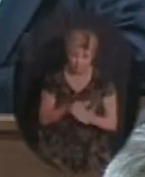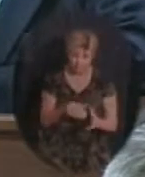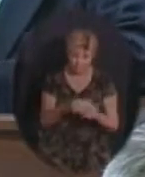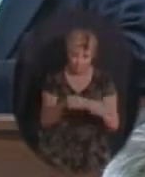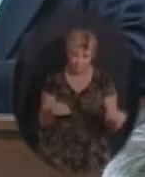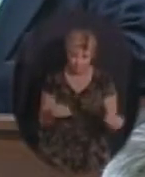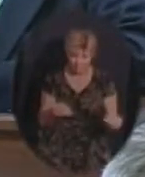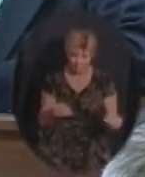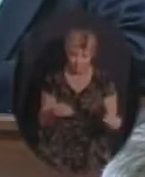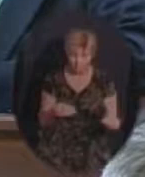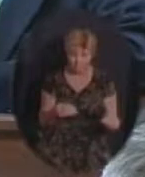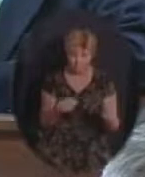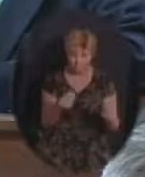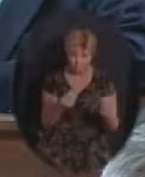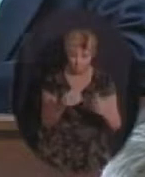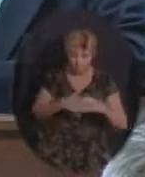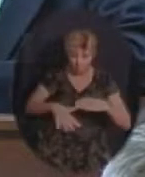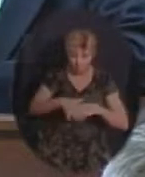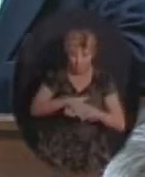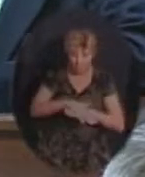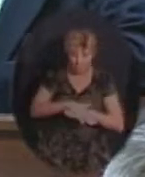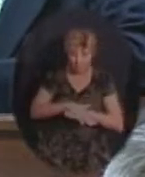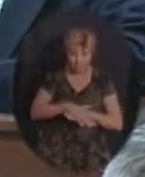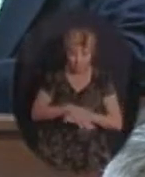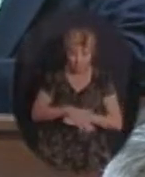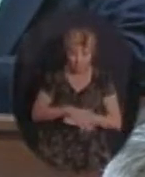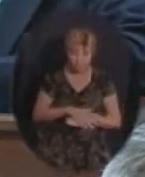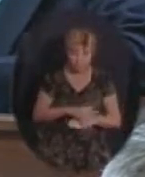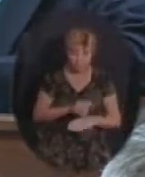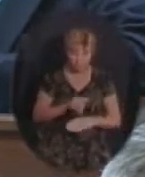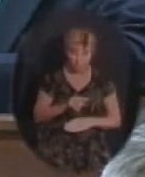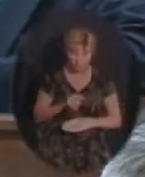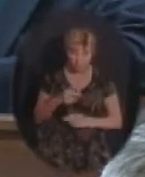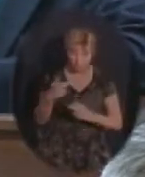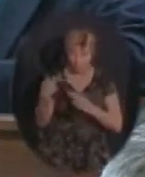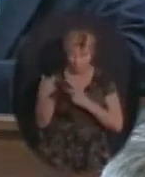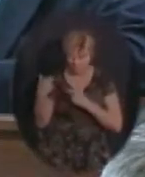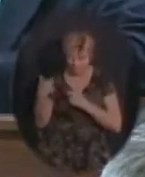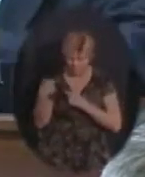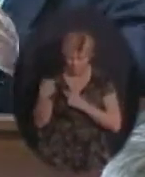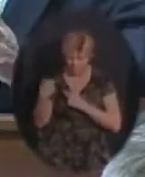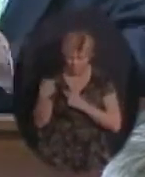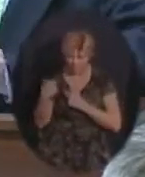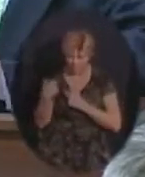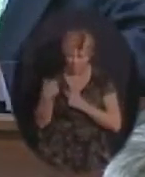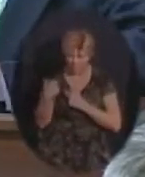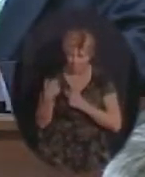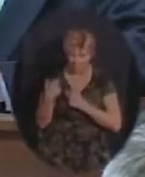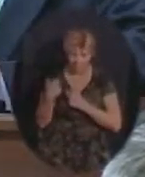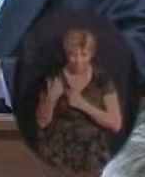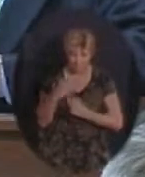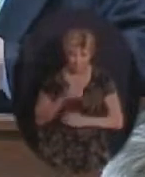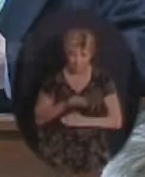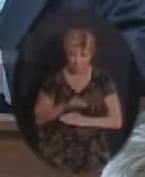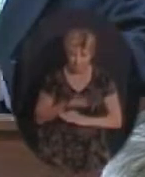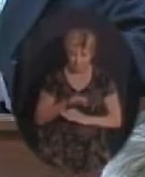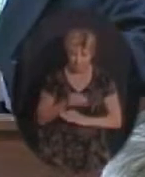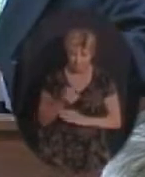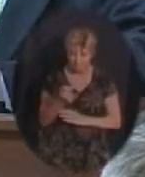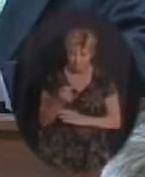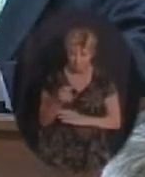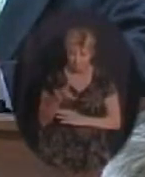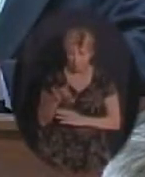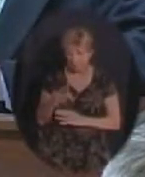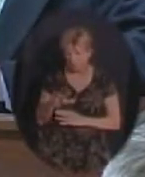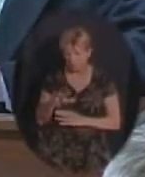The liability program, like I said, actually is only going to go up about 3%, no more than, even though you increased about 8% of